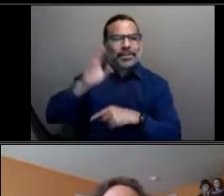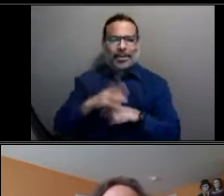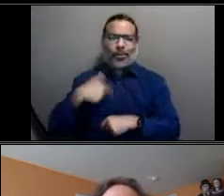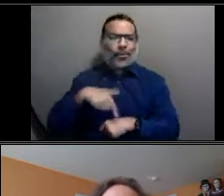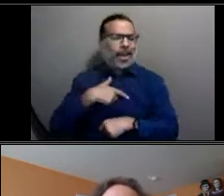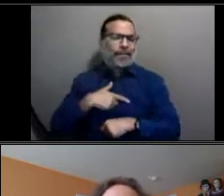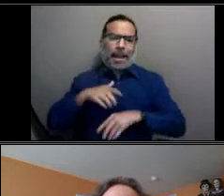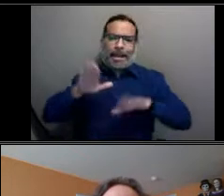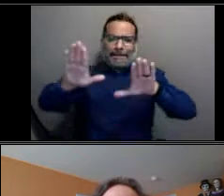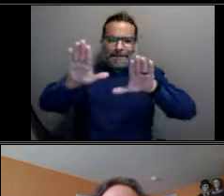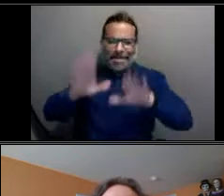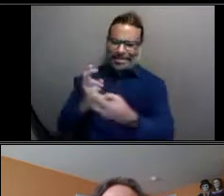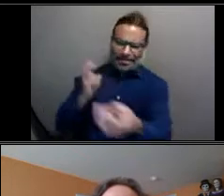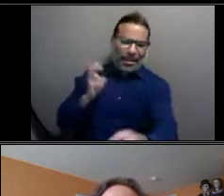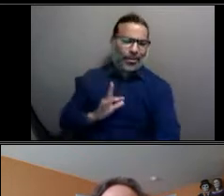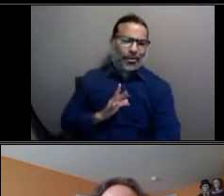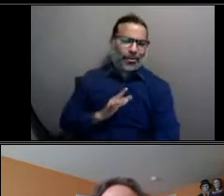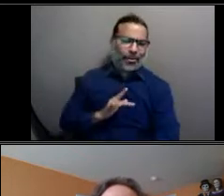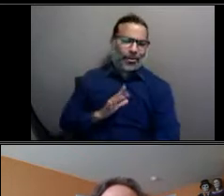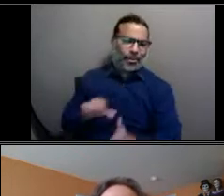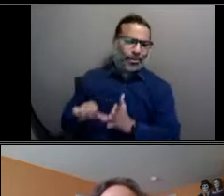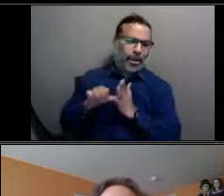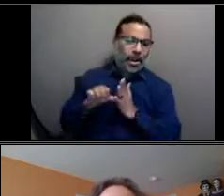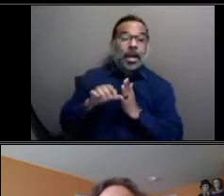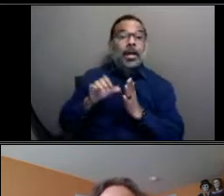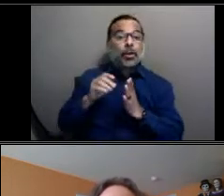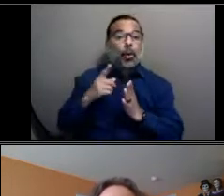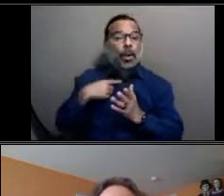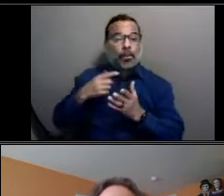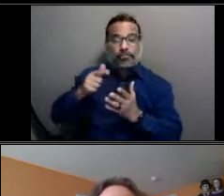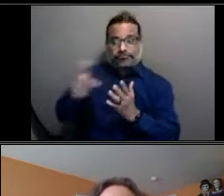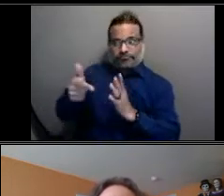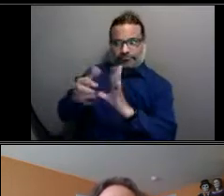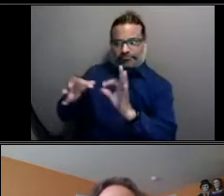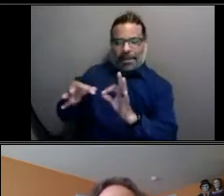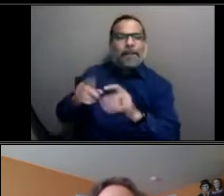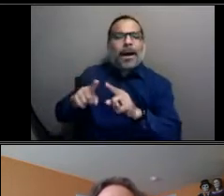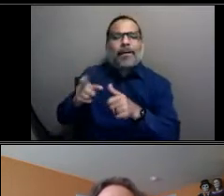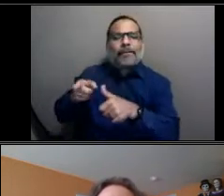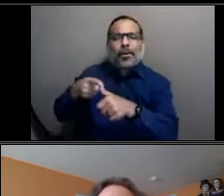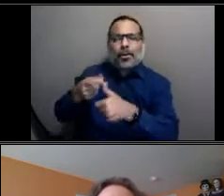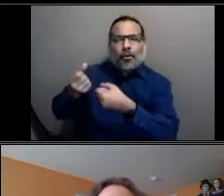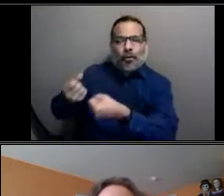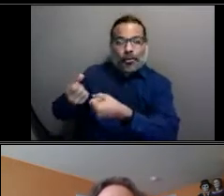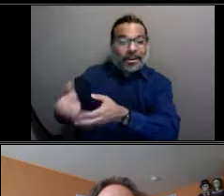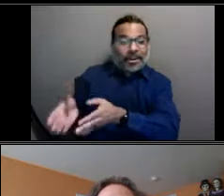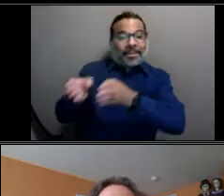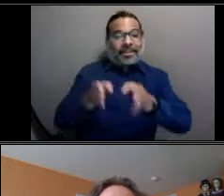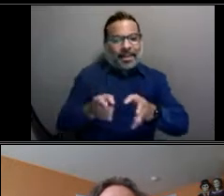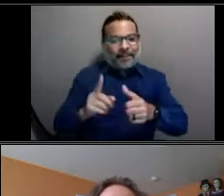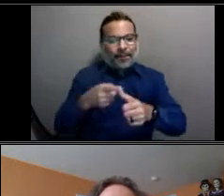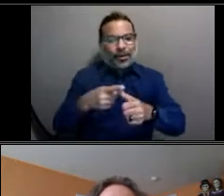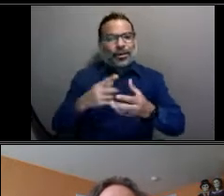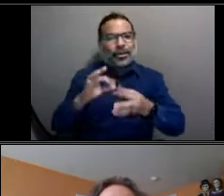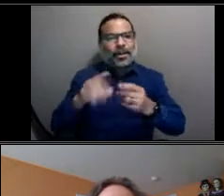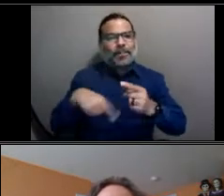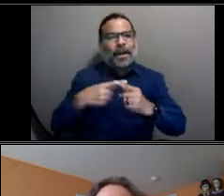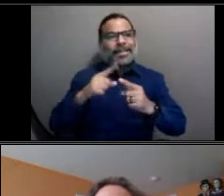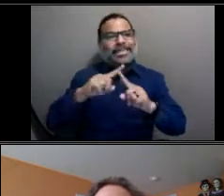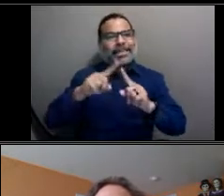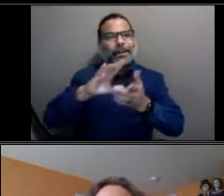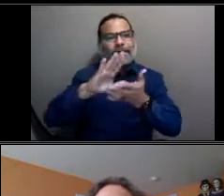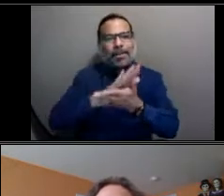amazing panel, and we will get to them quickly. But first, I'm just going to introduce to you our papers so that